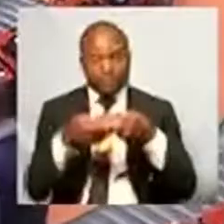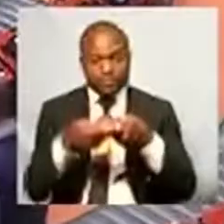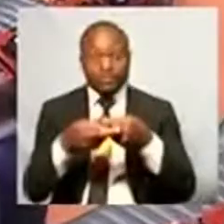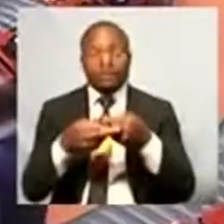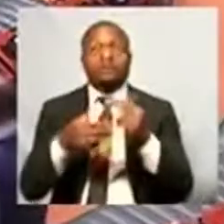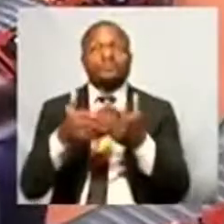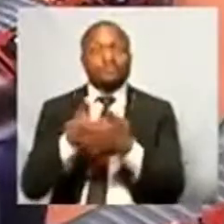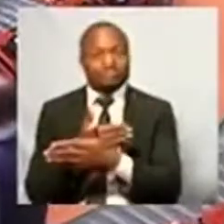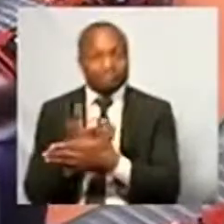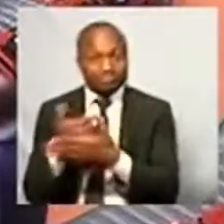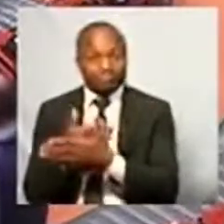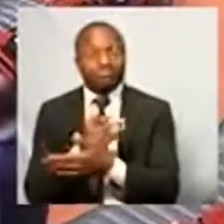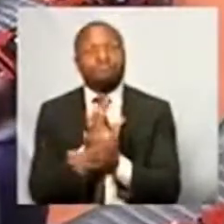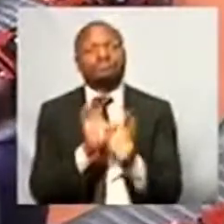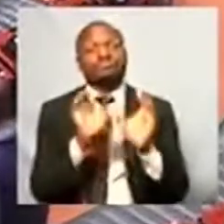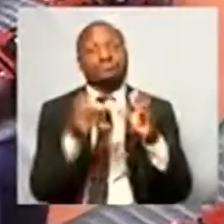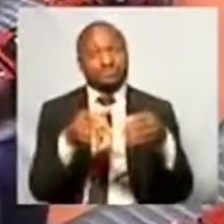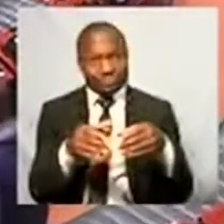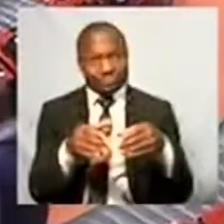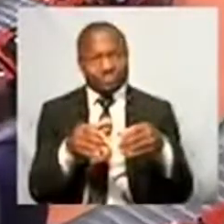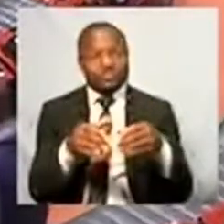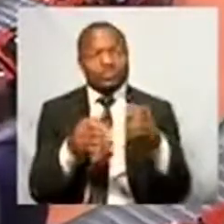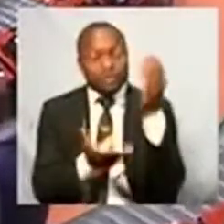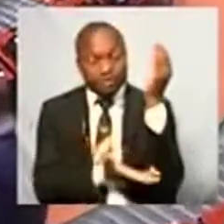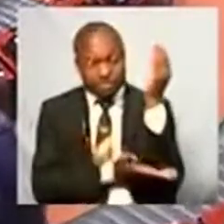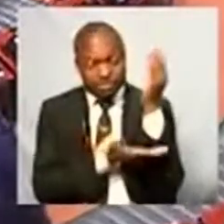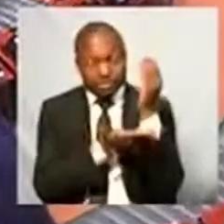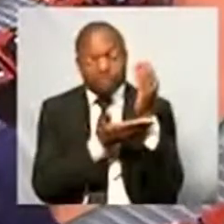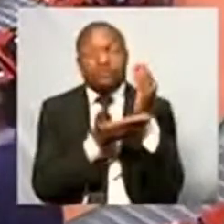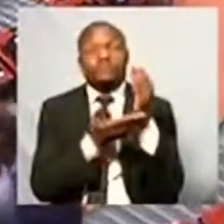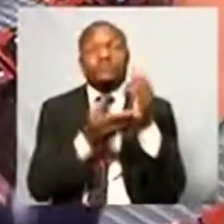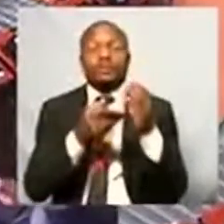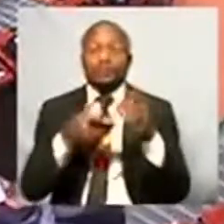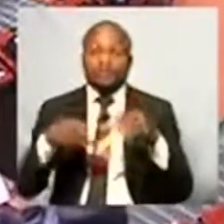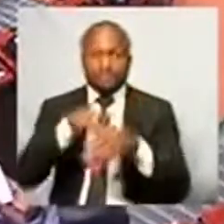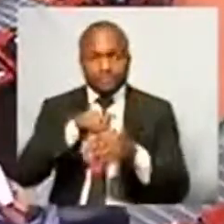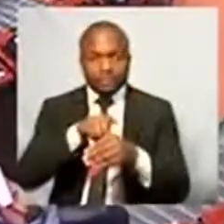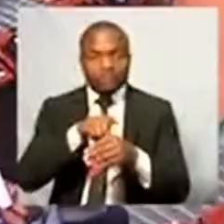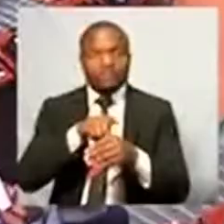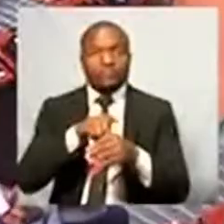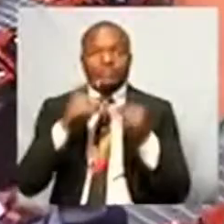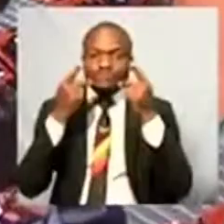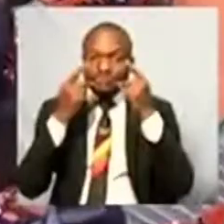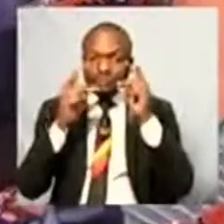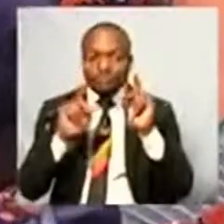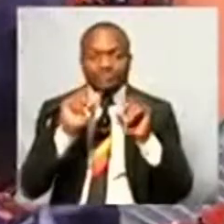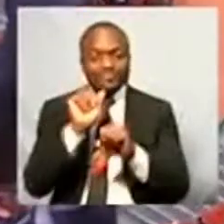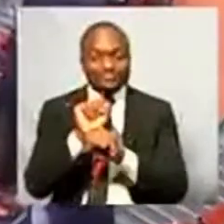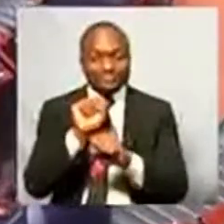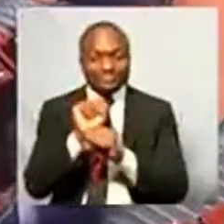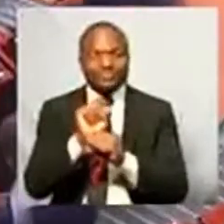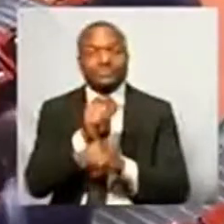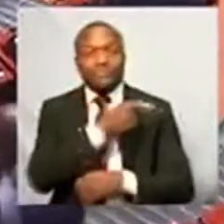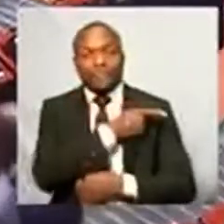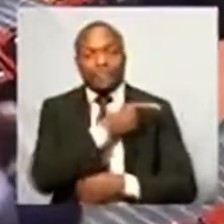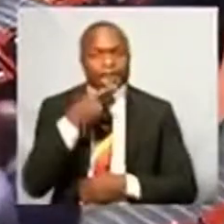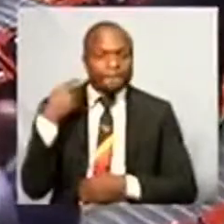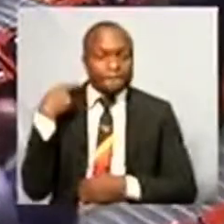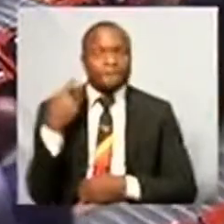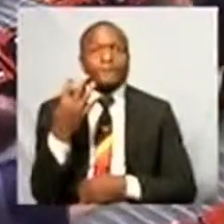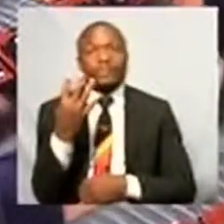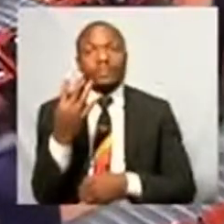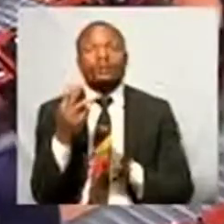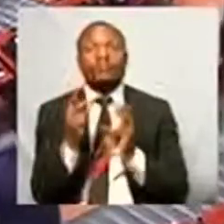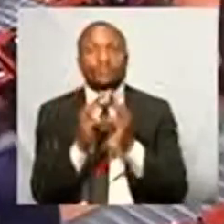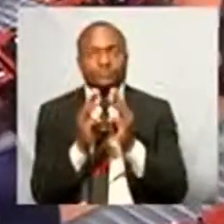and Modernization Committee on enhancing the participation of the public in the work of Parliament for the fourth